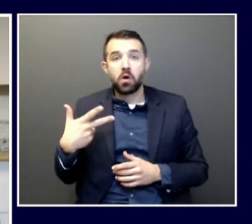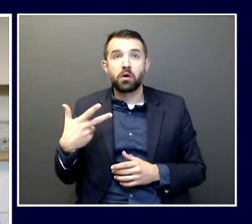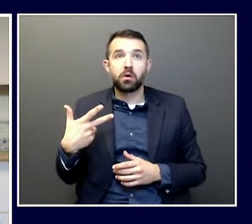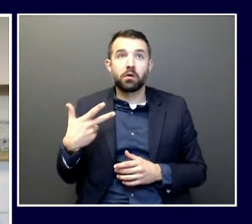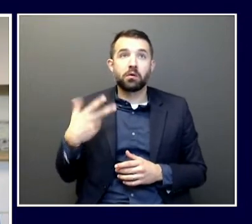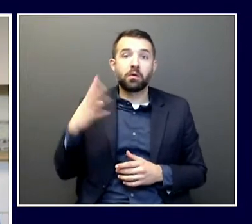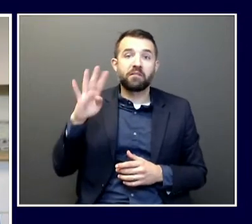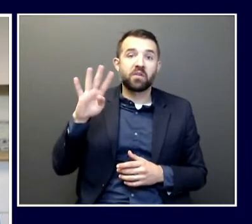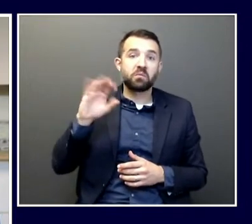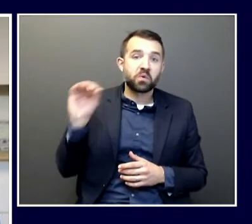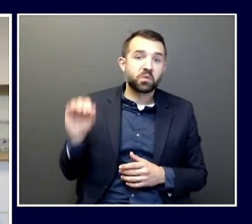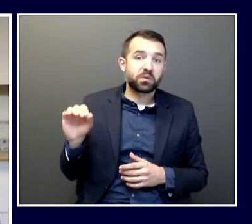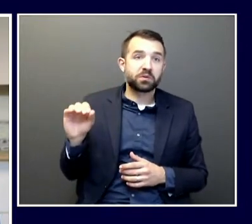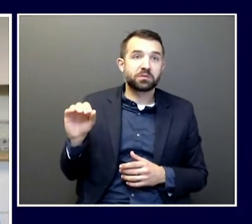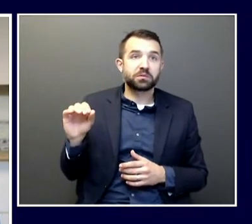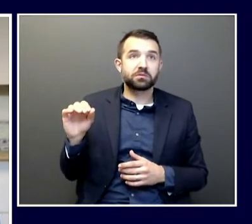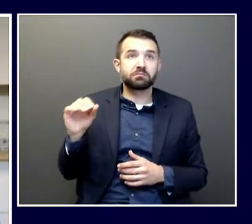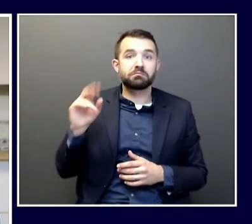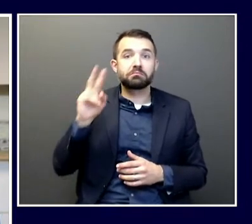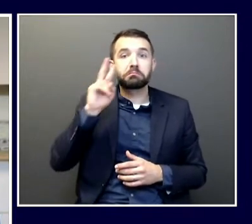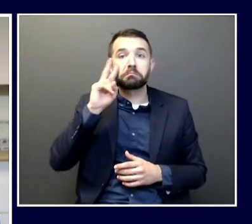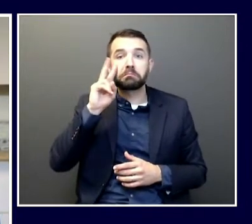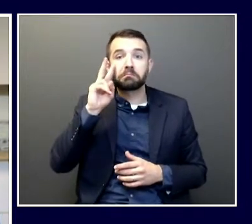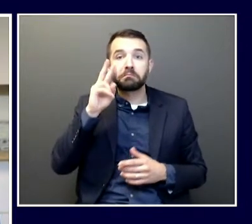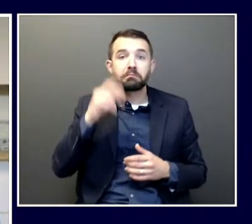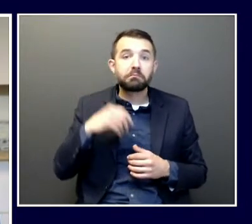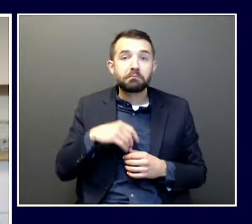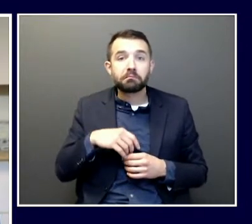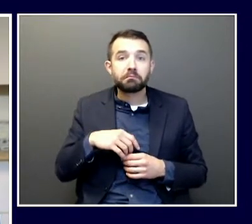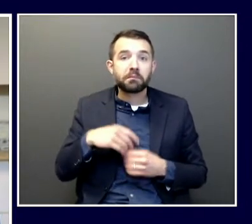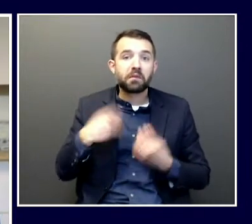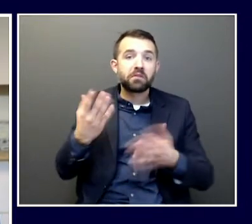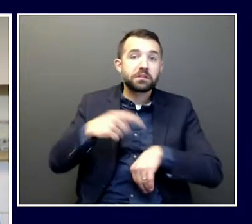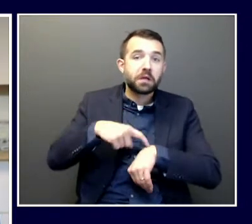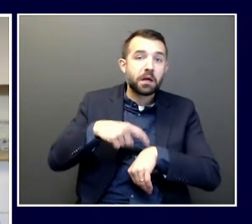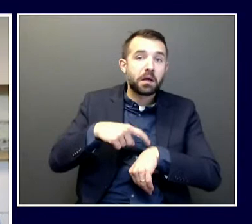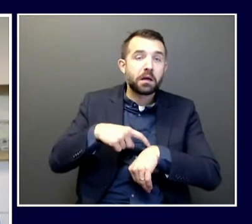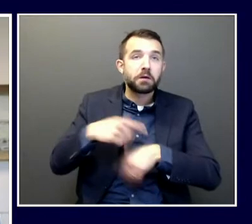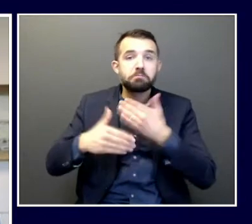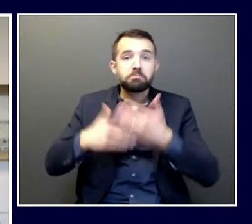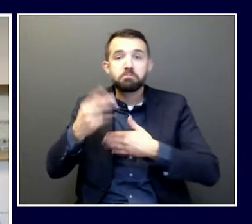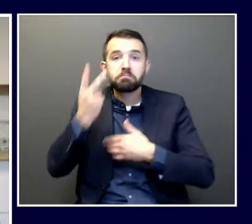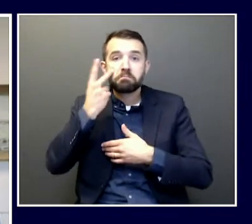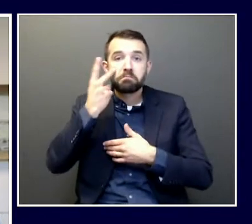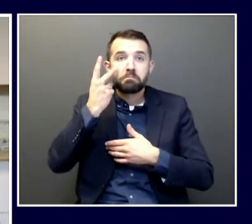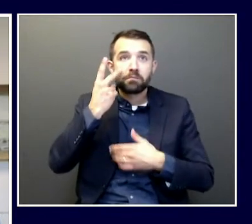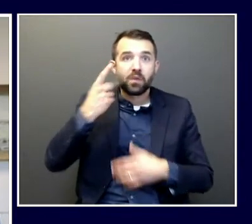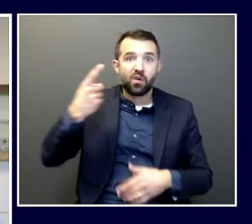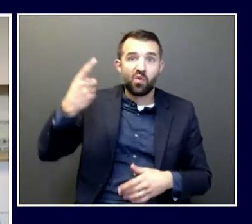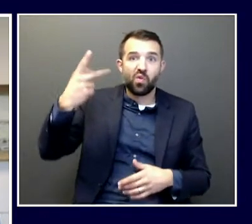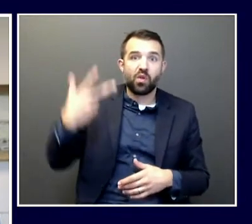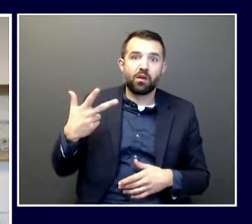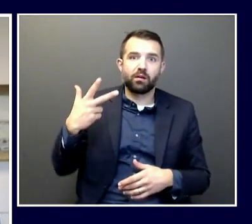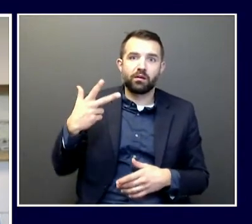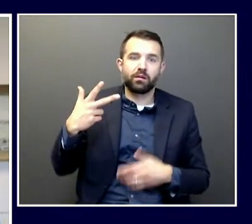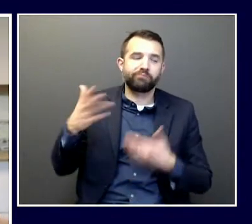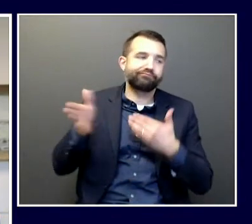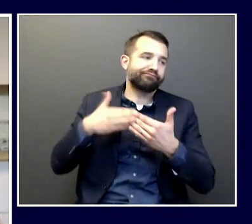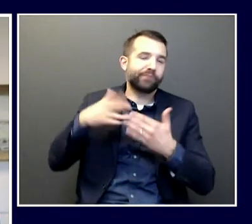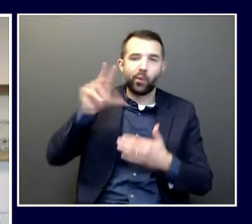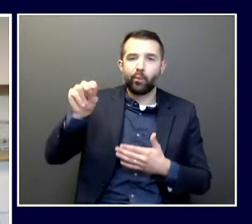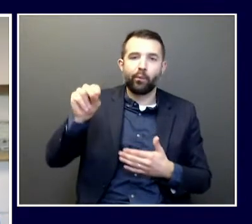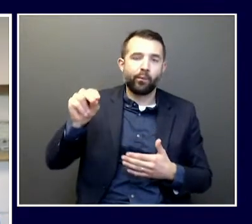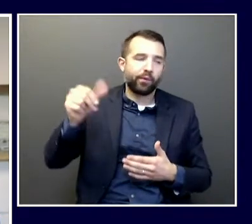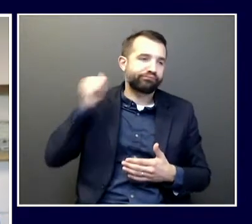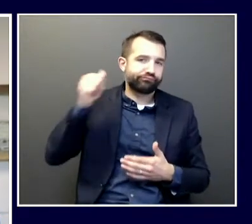group that right now aren't on board with the vaccines. Now, we've seen throughout the vaccination that individuals